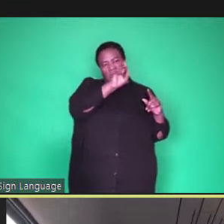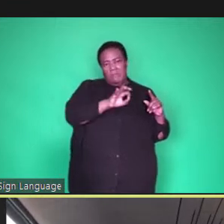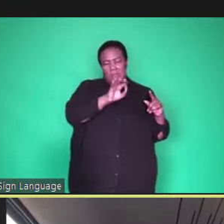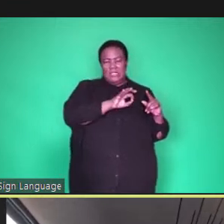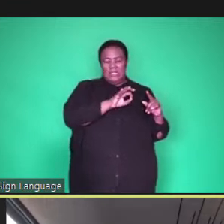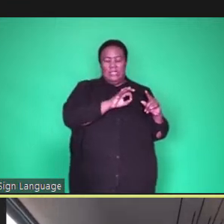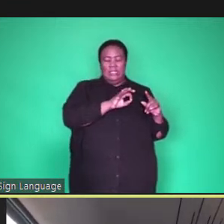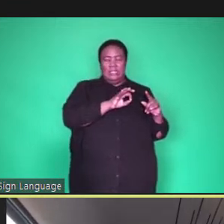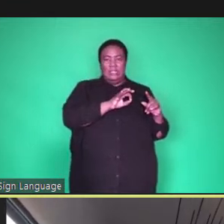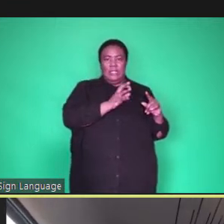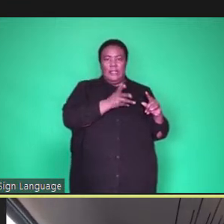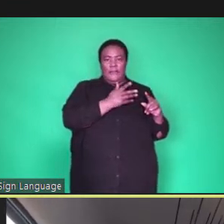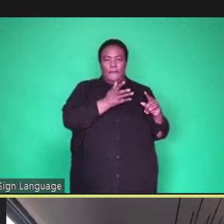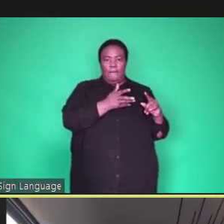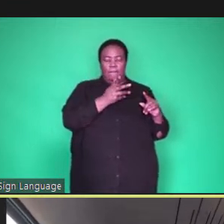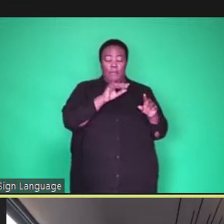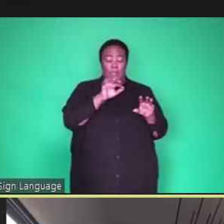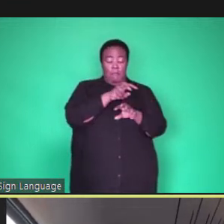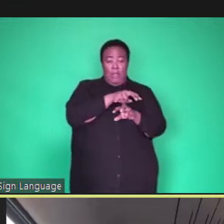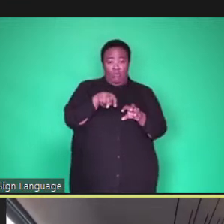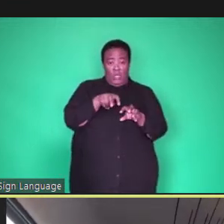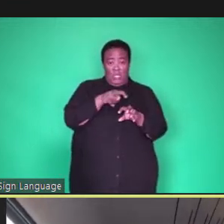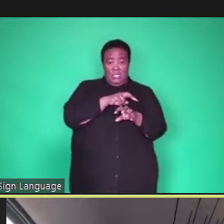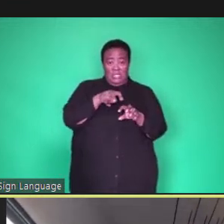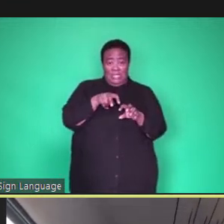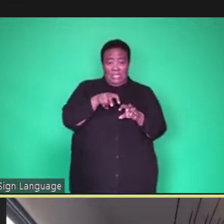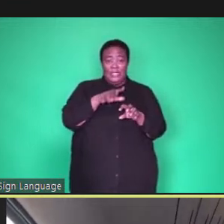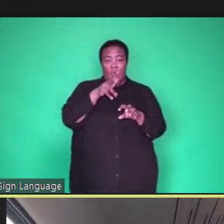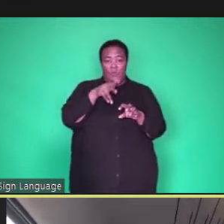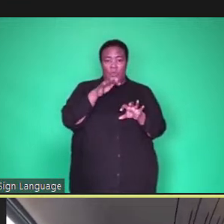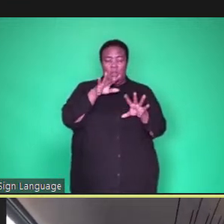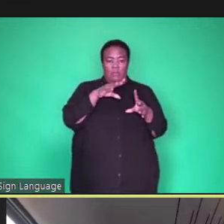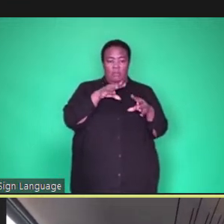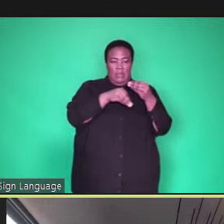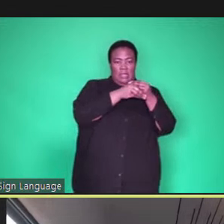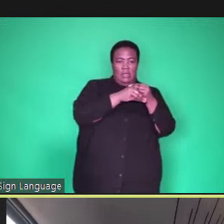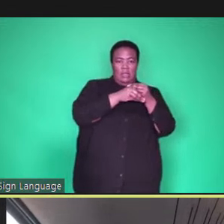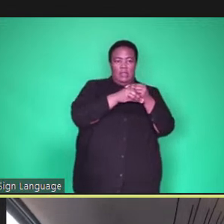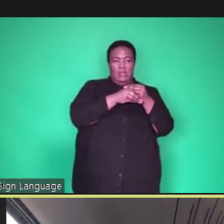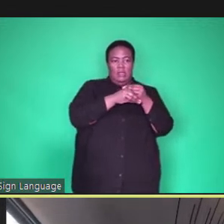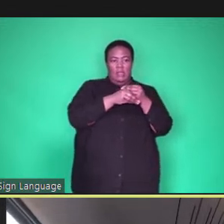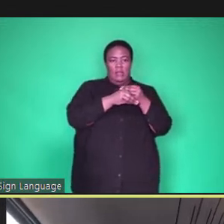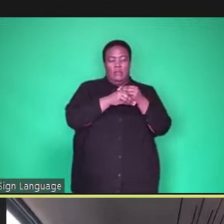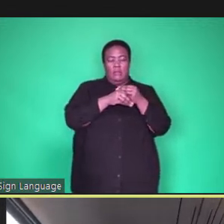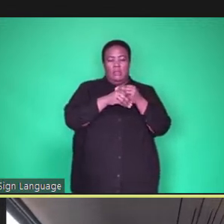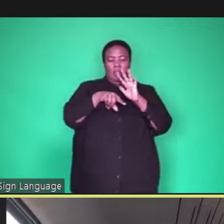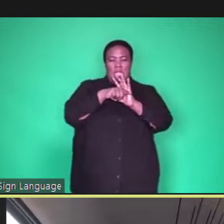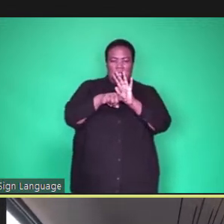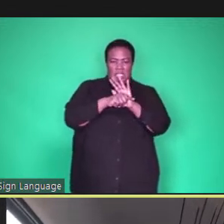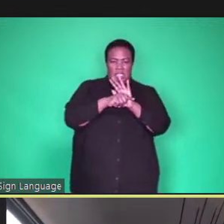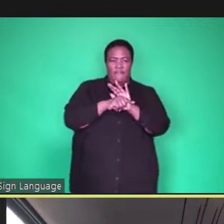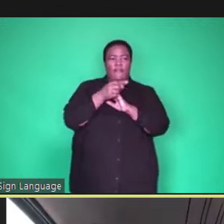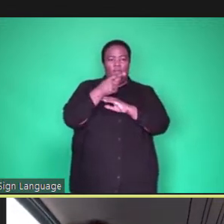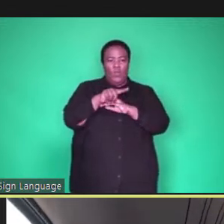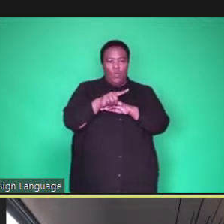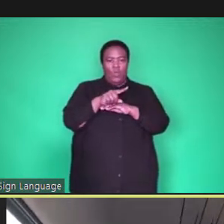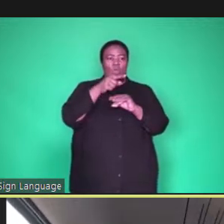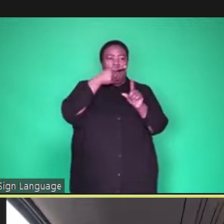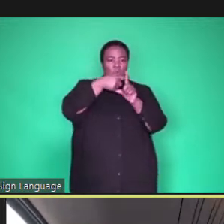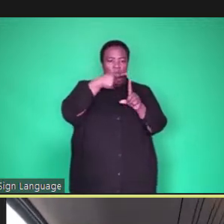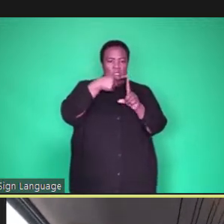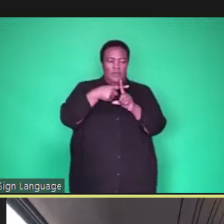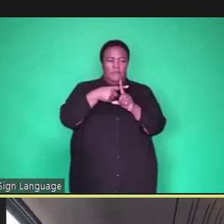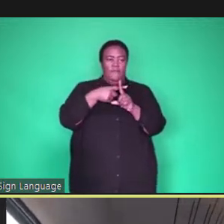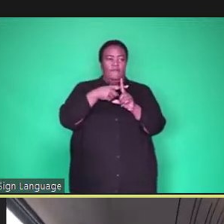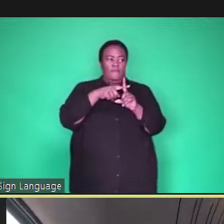the migration would compensate negatively for a positive contribution